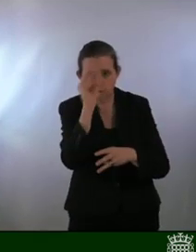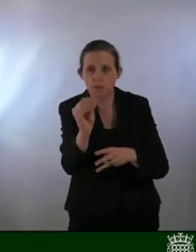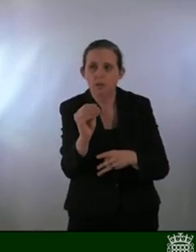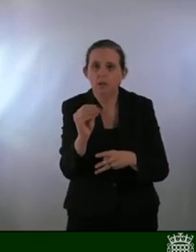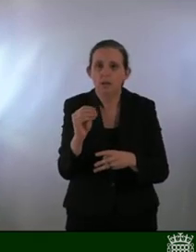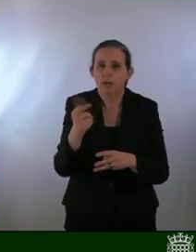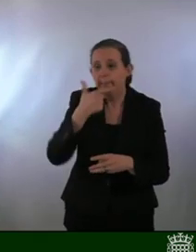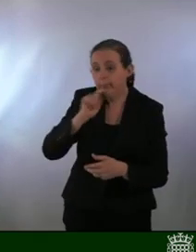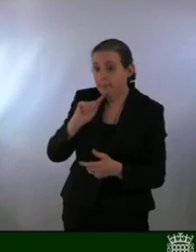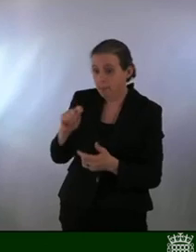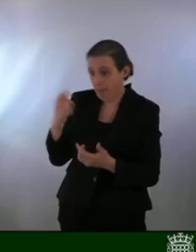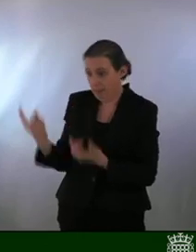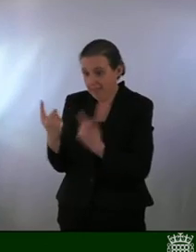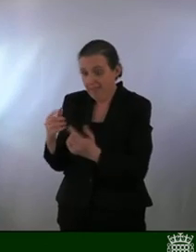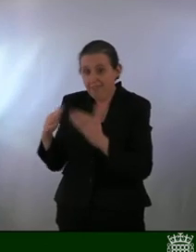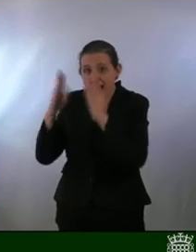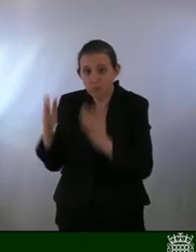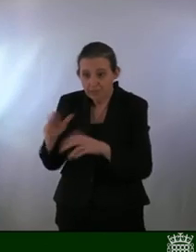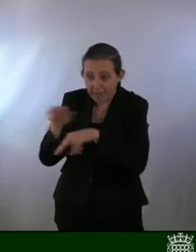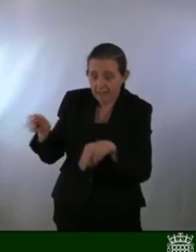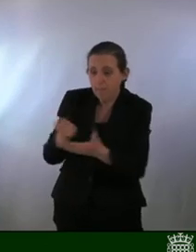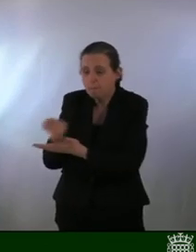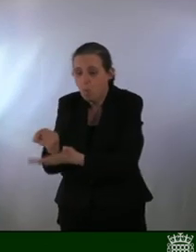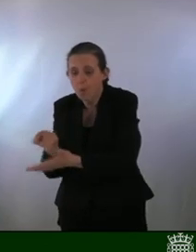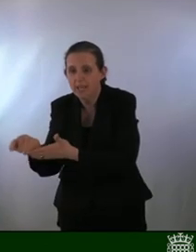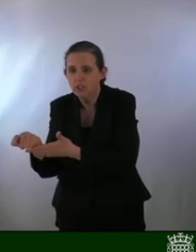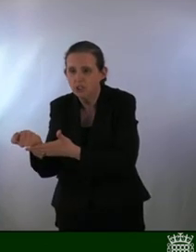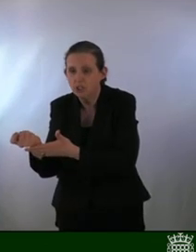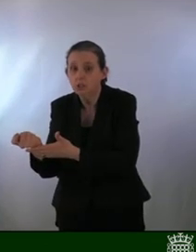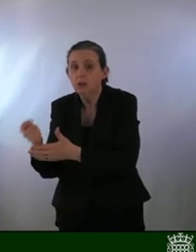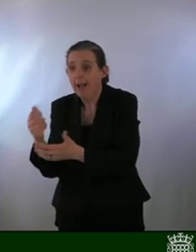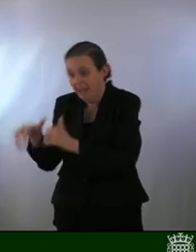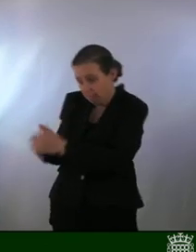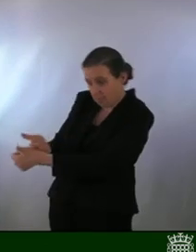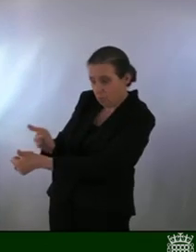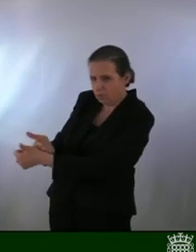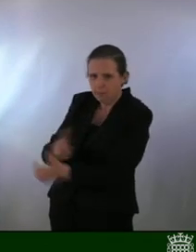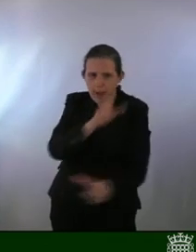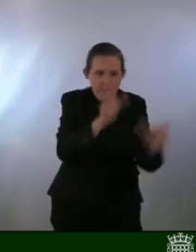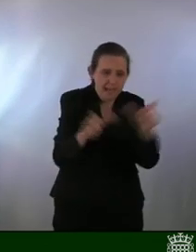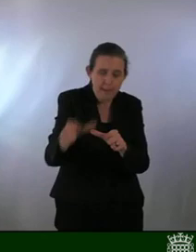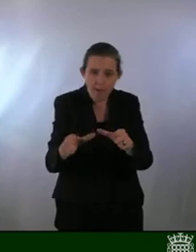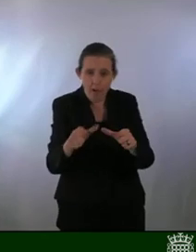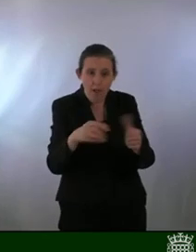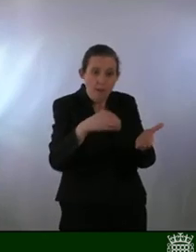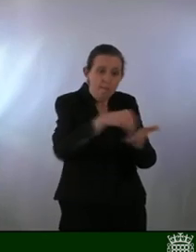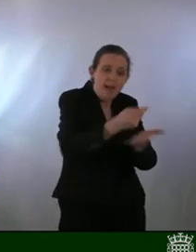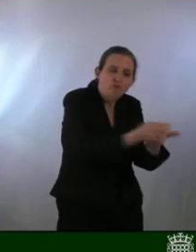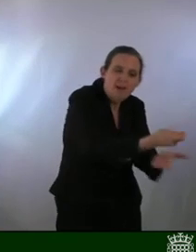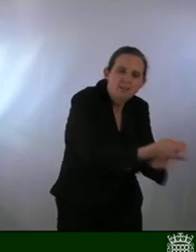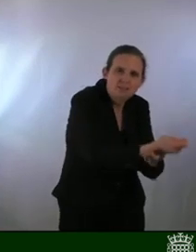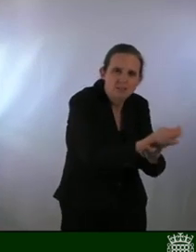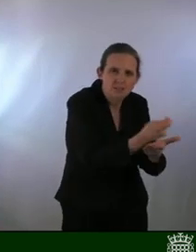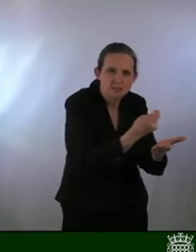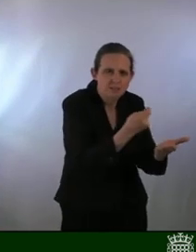for people with mortgages, but many people who will lose their jobs are paying rent. And could you make sure that people are not unnecessarily evicted or